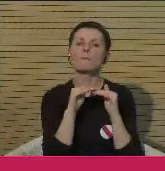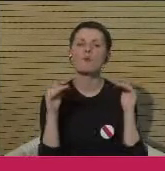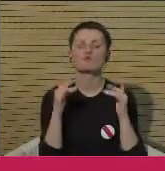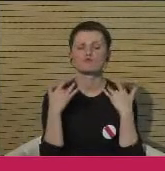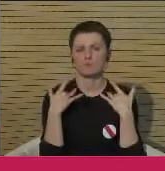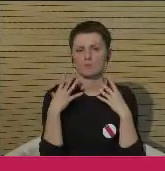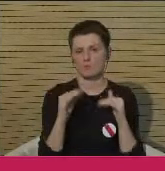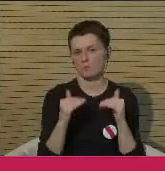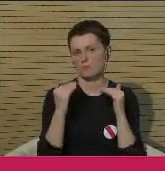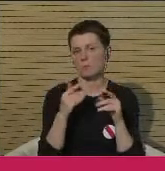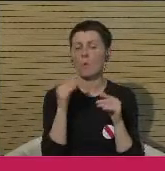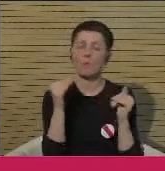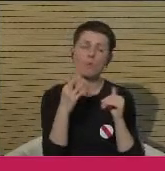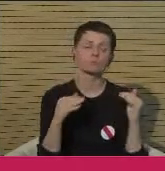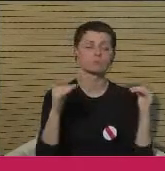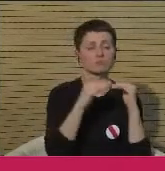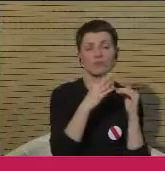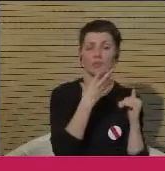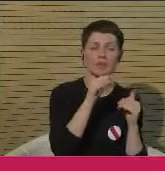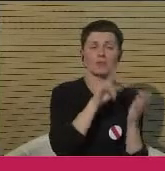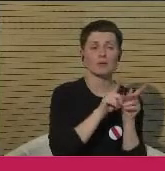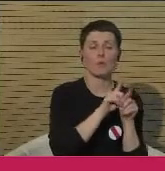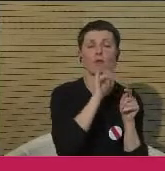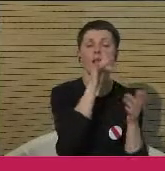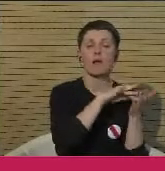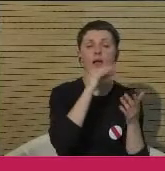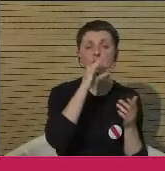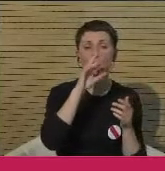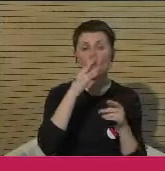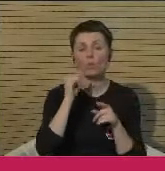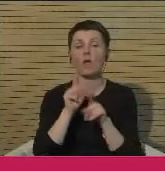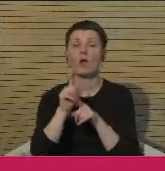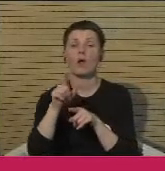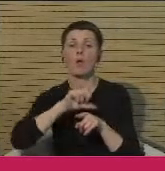much higher than the average of the Soviet Union.